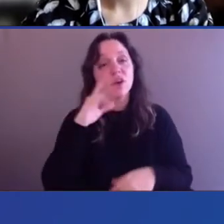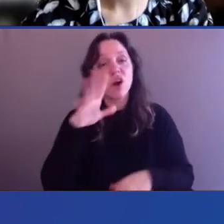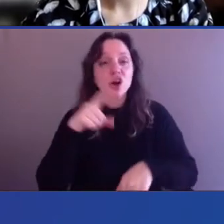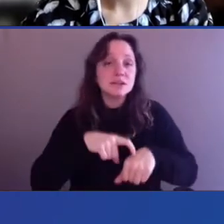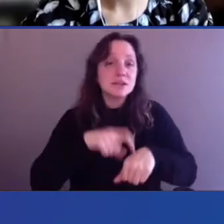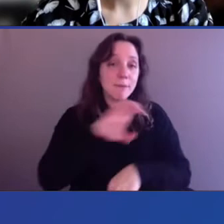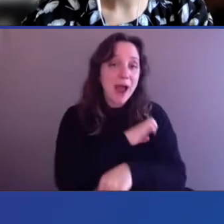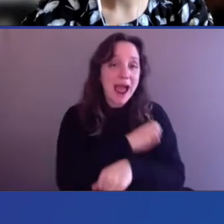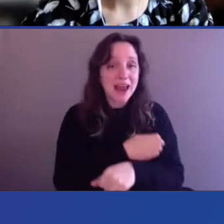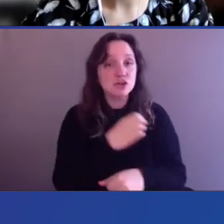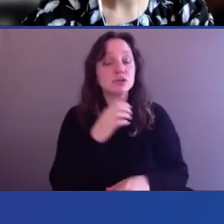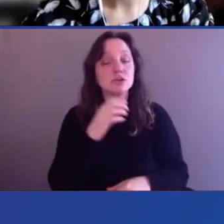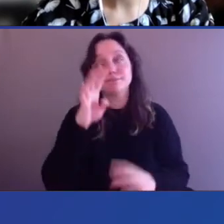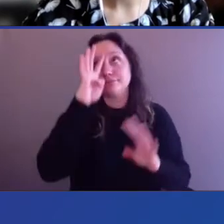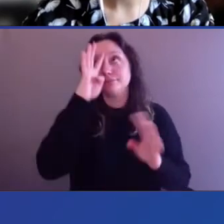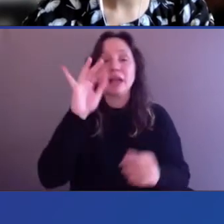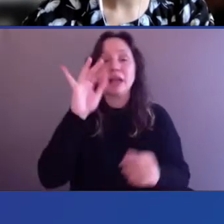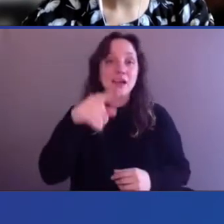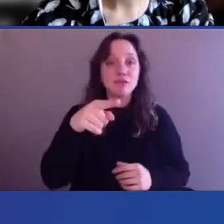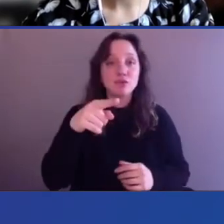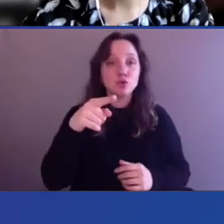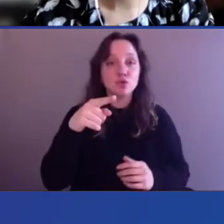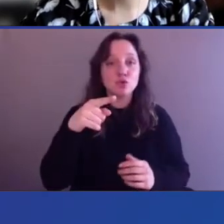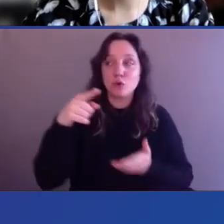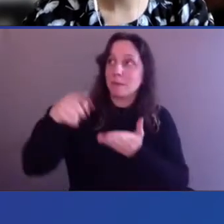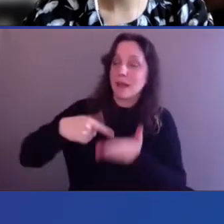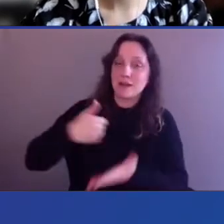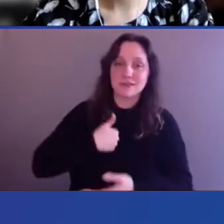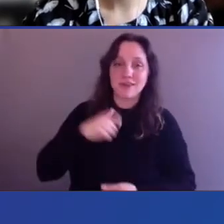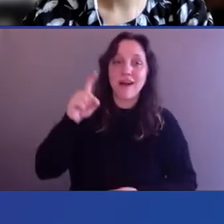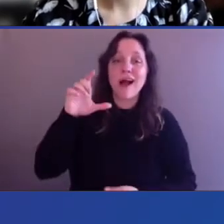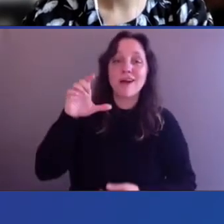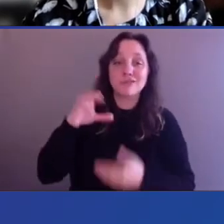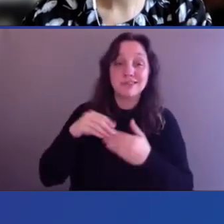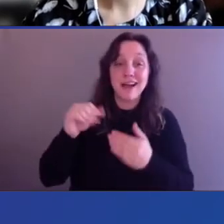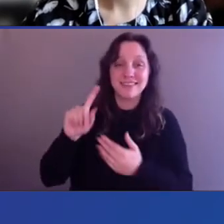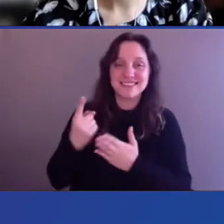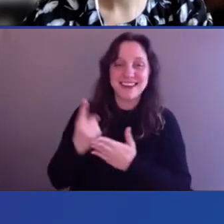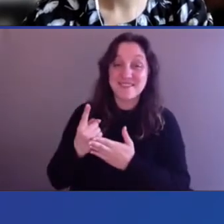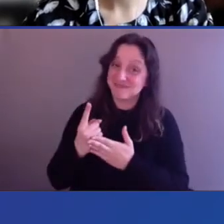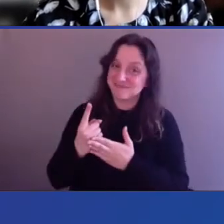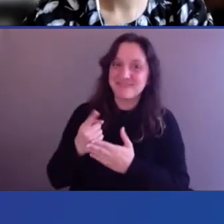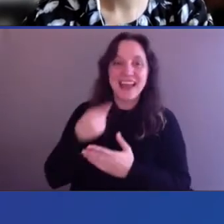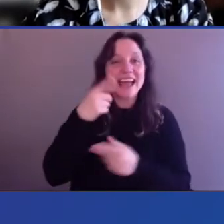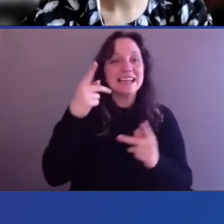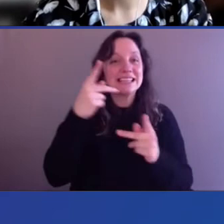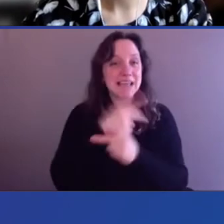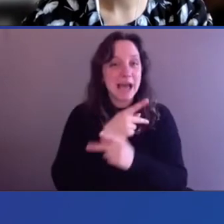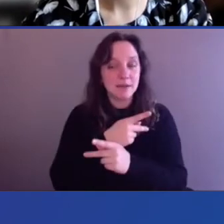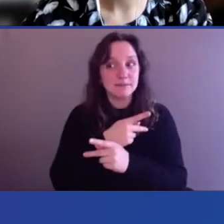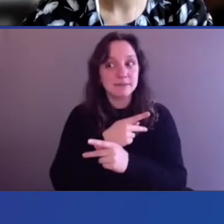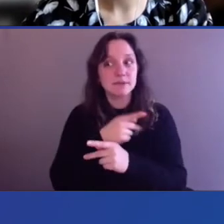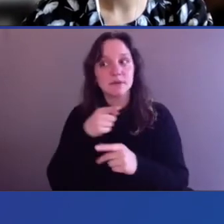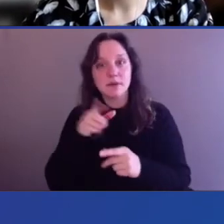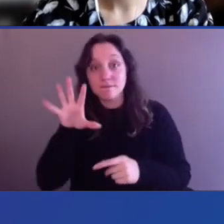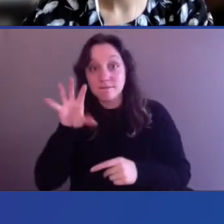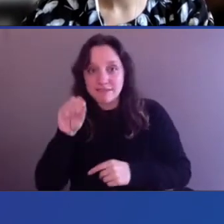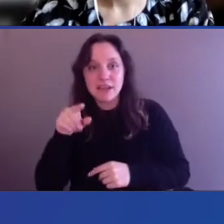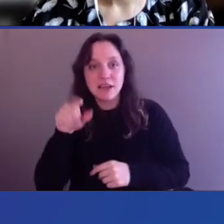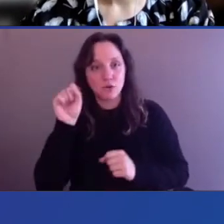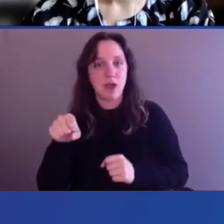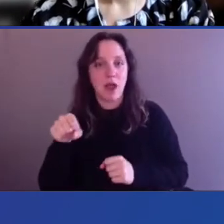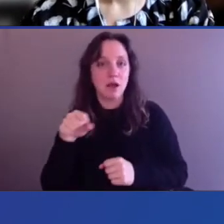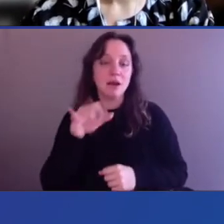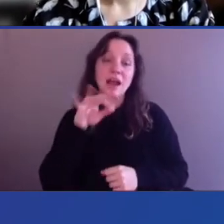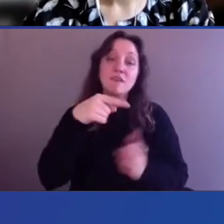if you pay yourself $100 an hour, you could do 50 hours on this. If you pay yourself less